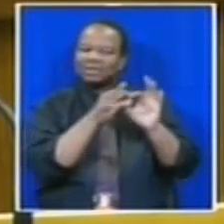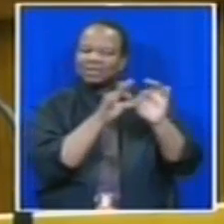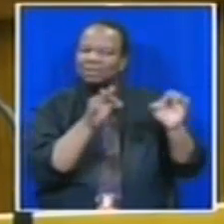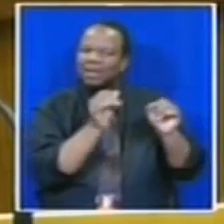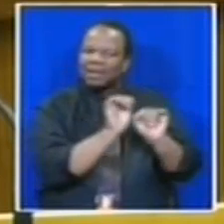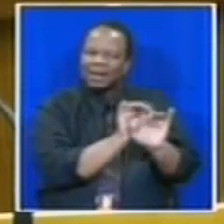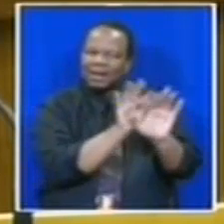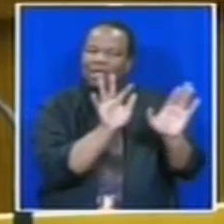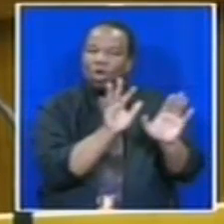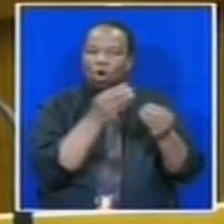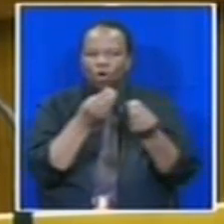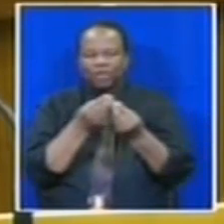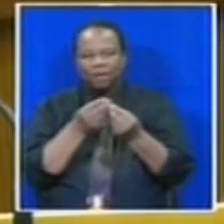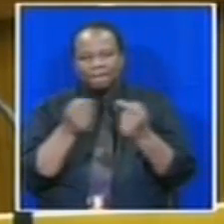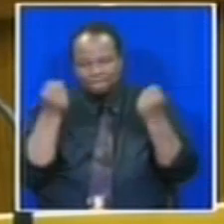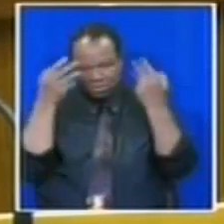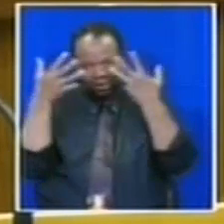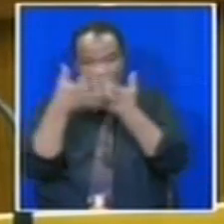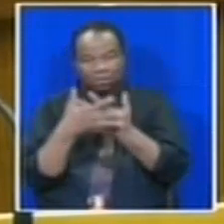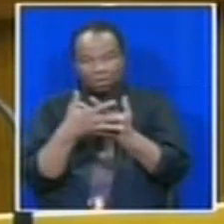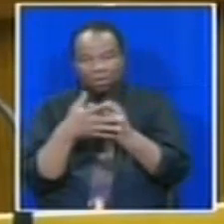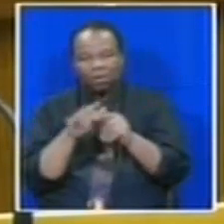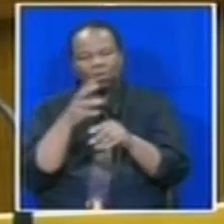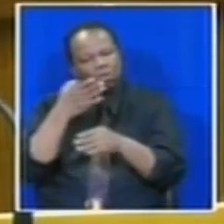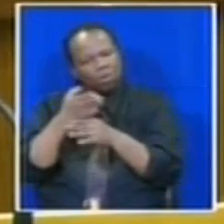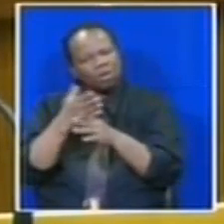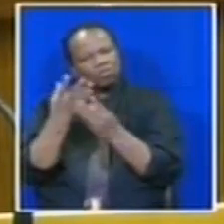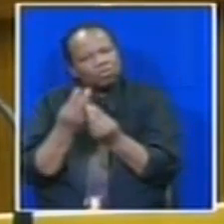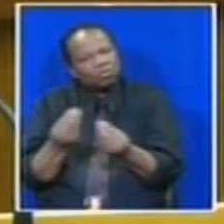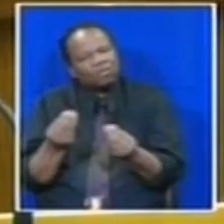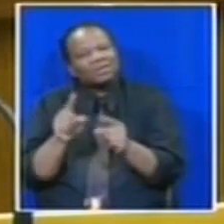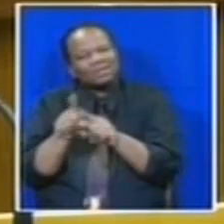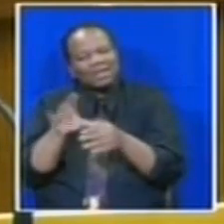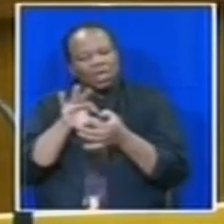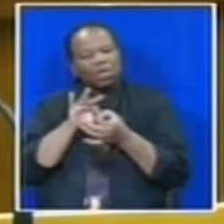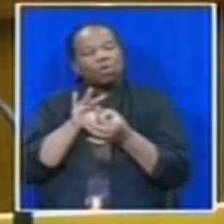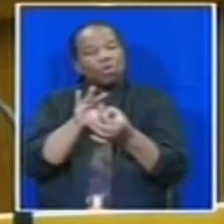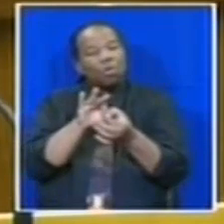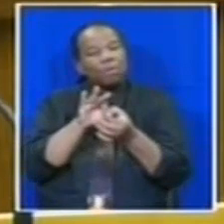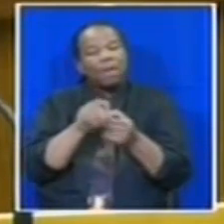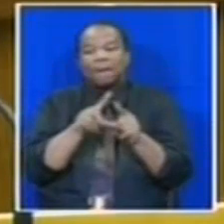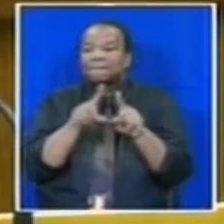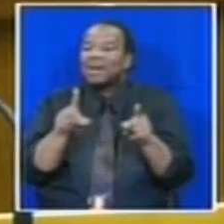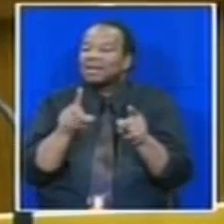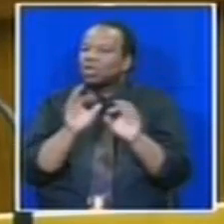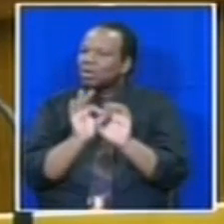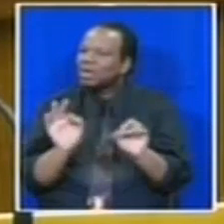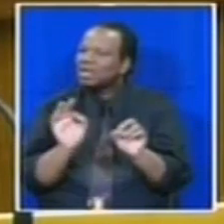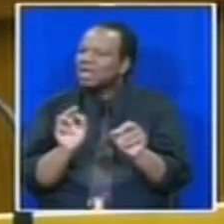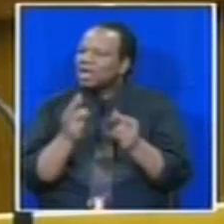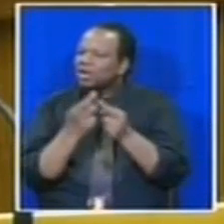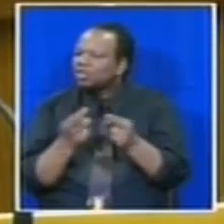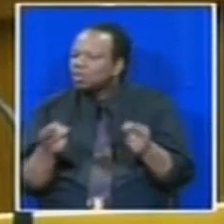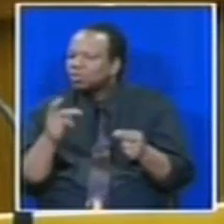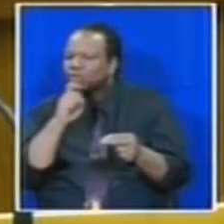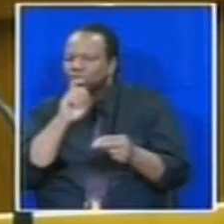or conflict, and that is something we are working at resolving. Commitments are made without clear resource plans. I'm sure we'll get more discipline